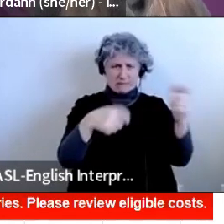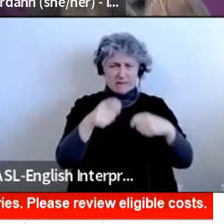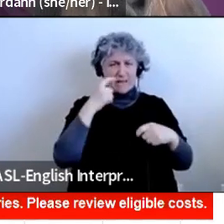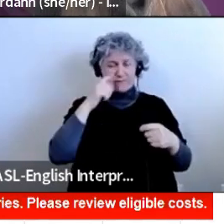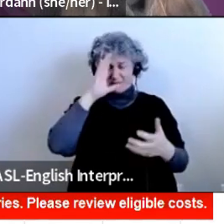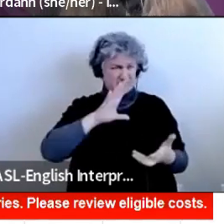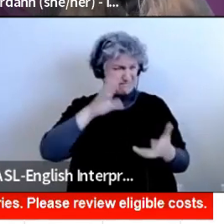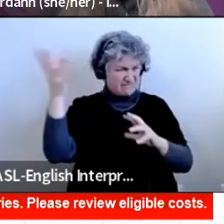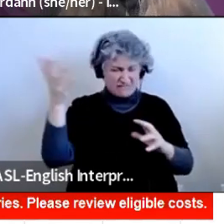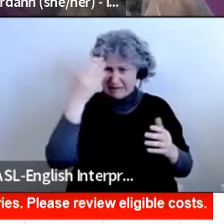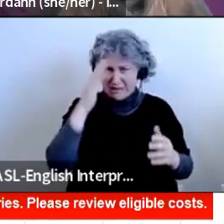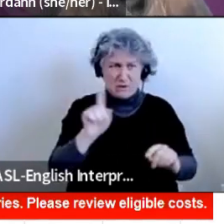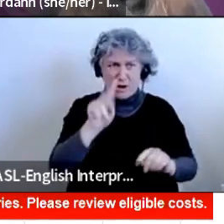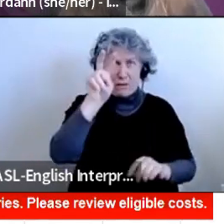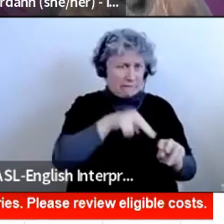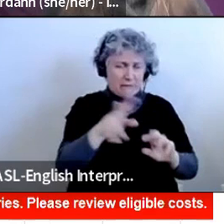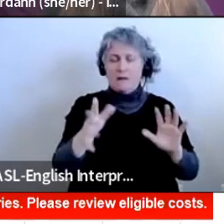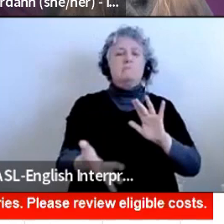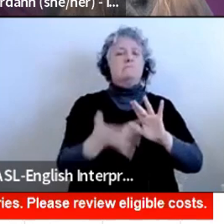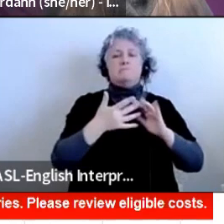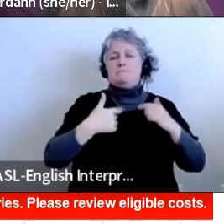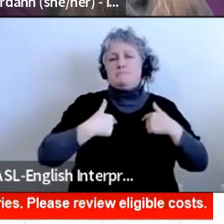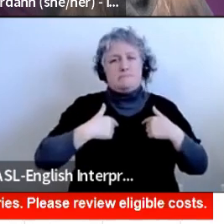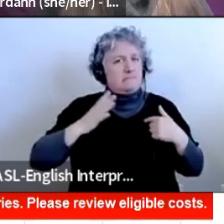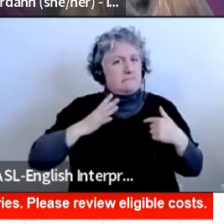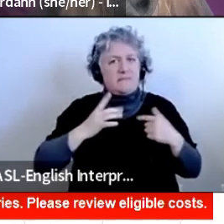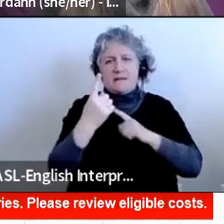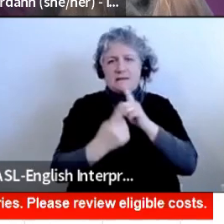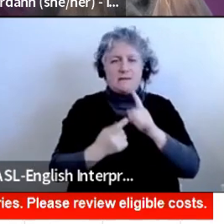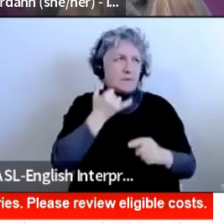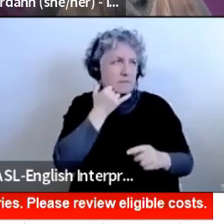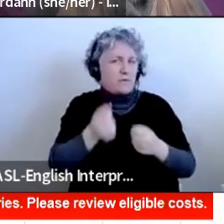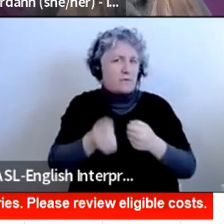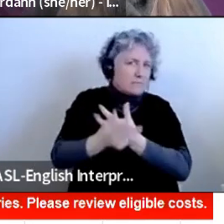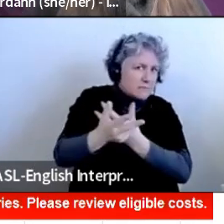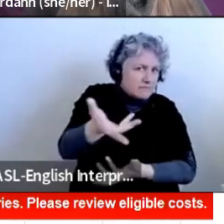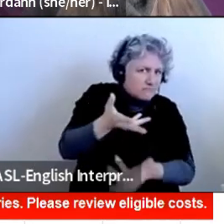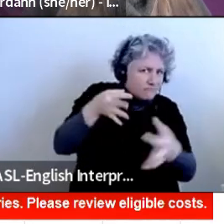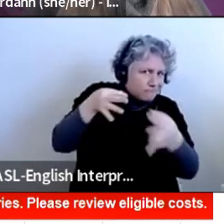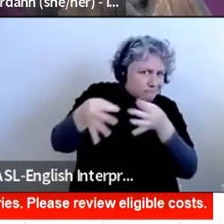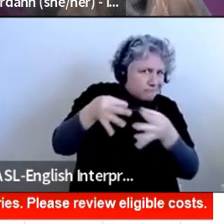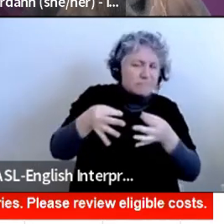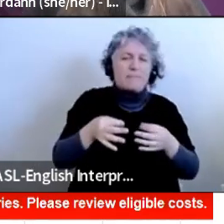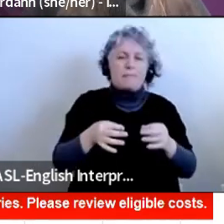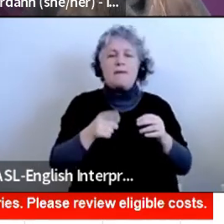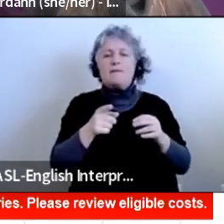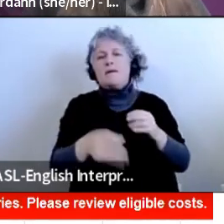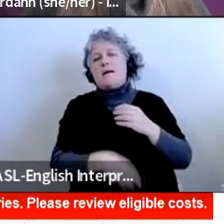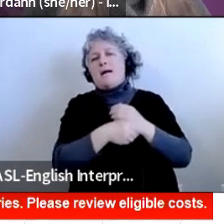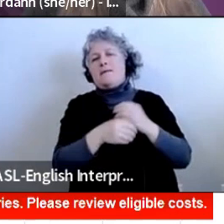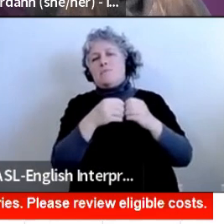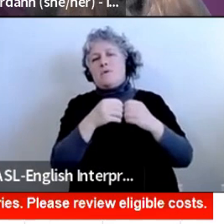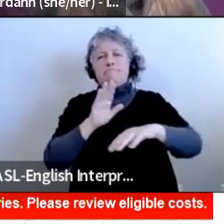and you're not sure where you should be looking, you can contact me and I can walk you through it. But these are just kind of some extra checkpoints to make sure that your